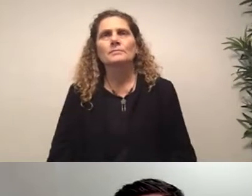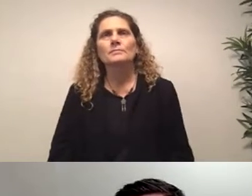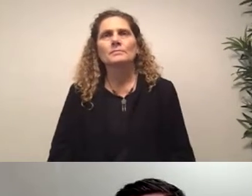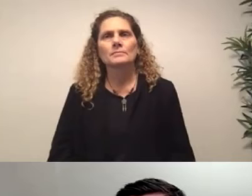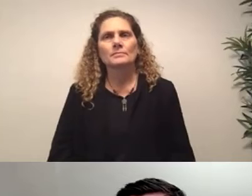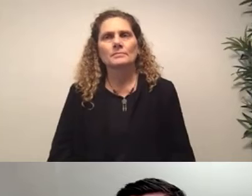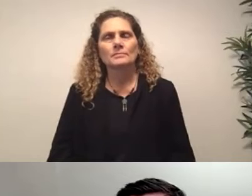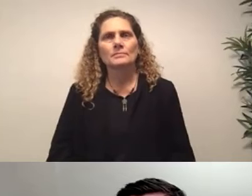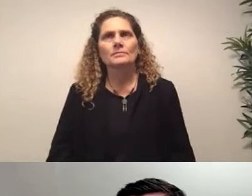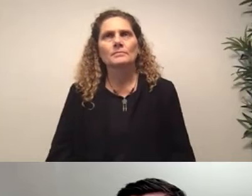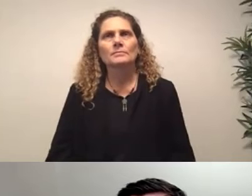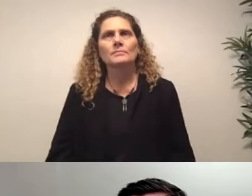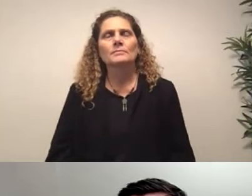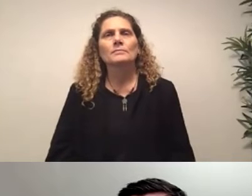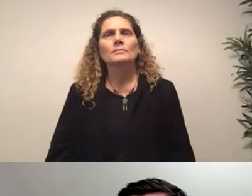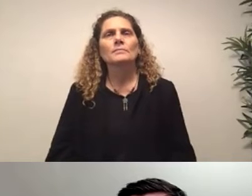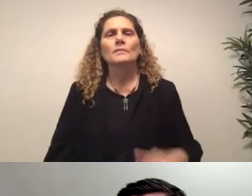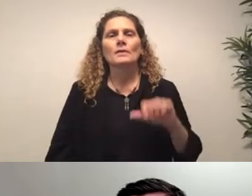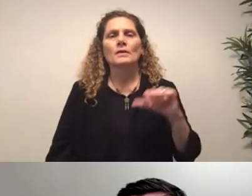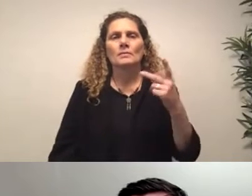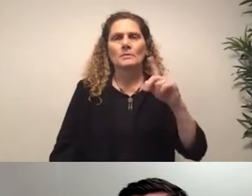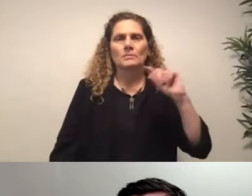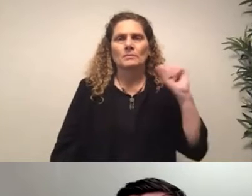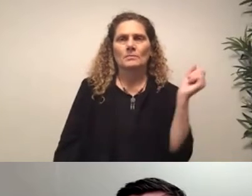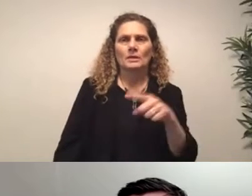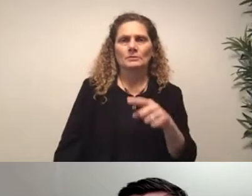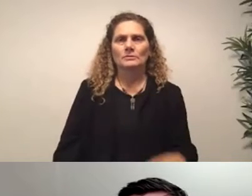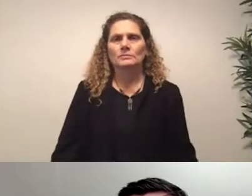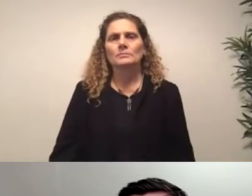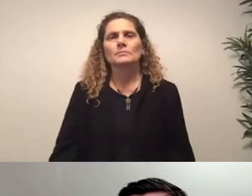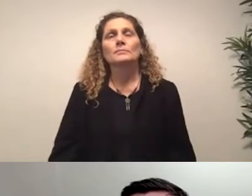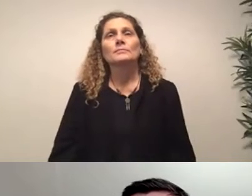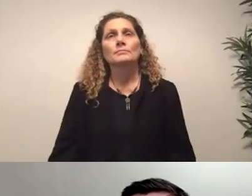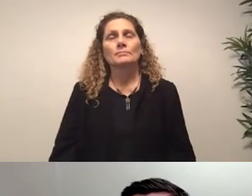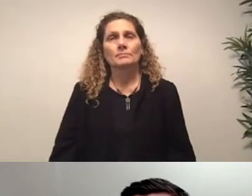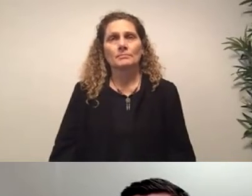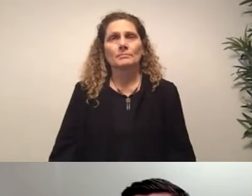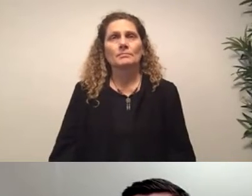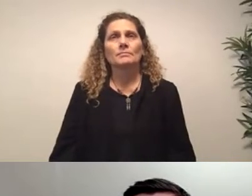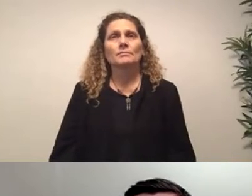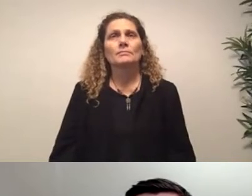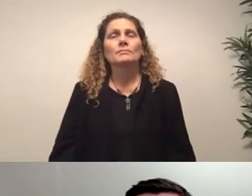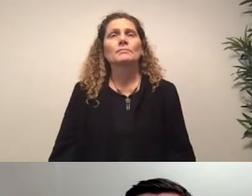community vaccination effort look more like testing seen at Miller Park, or would it take place in a clinic setting?